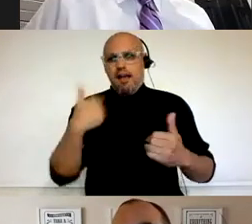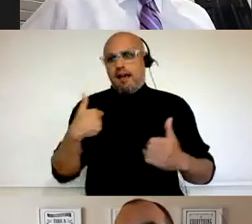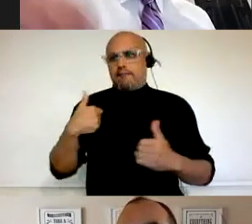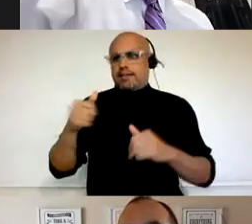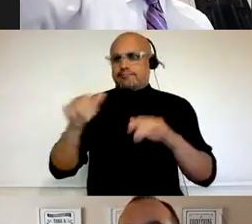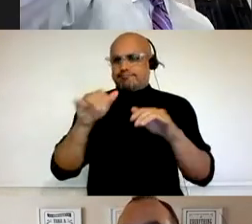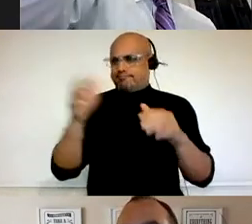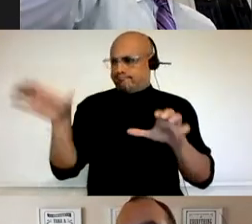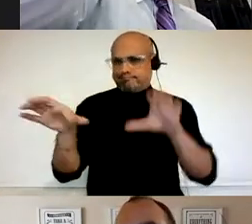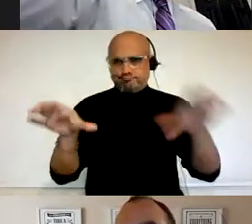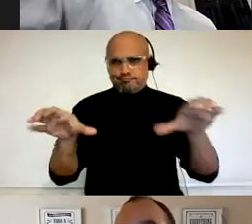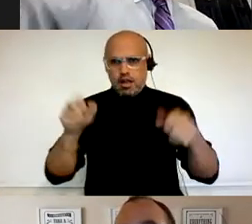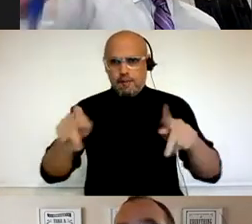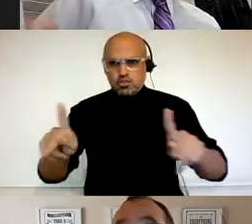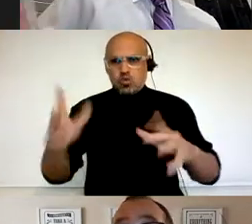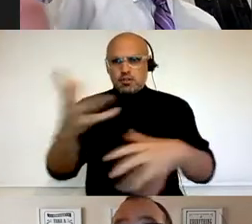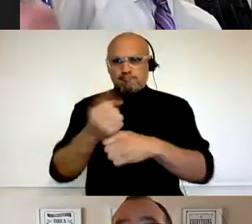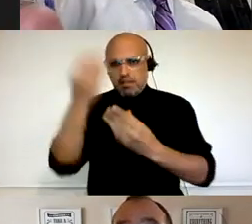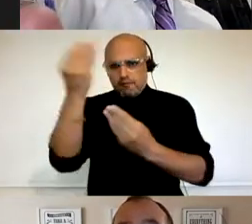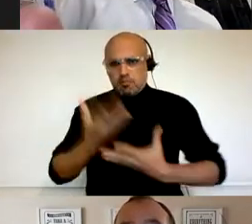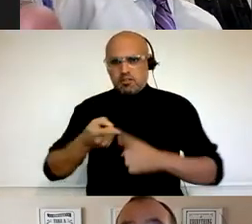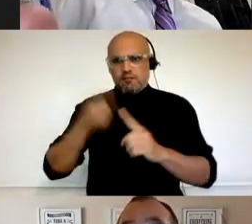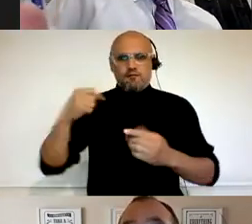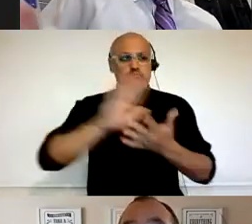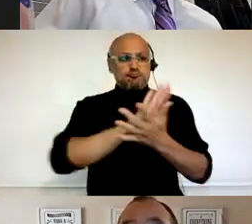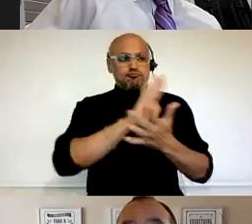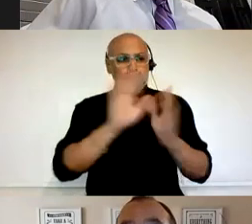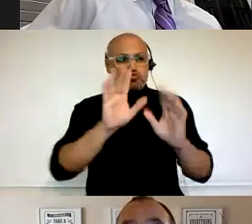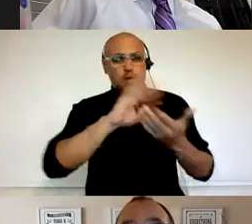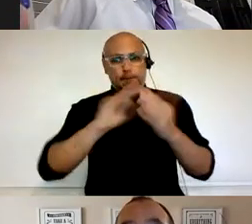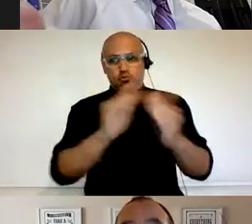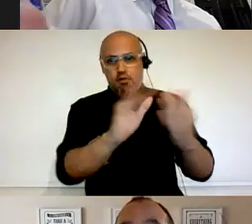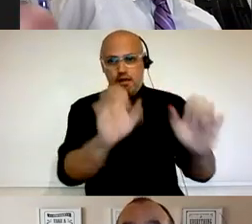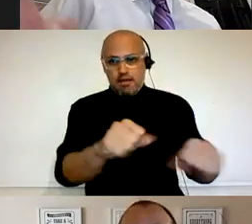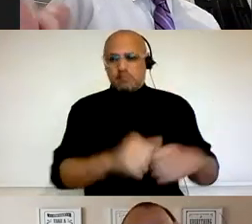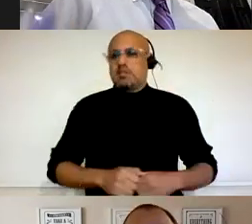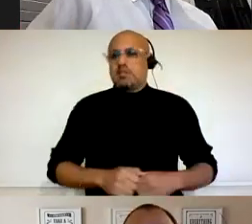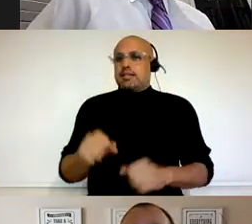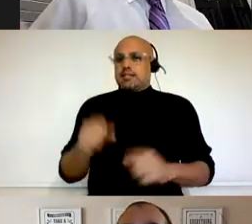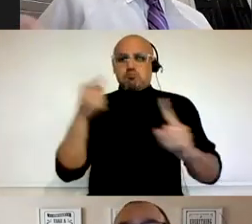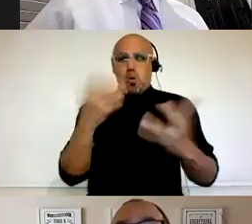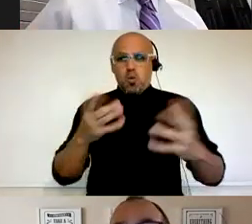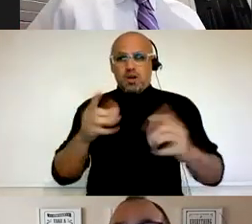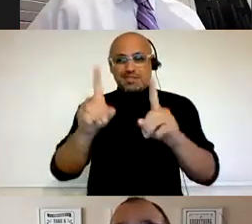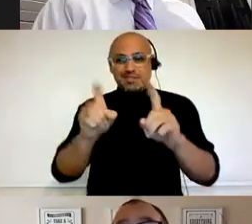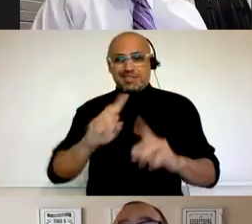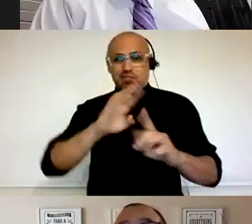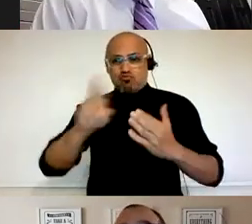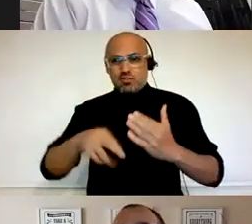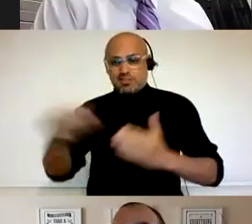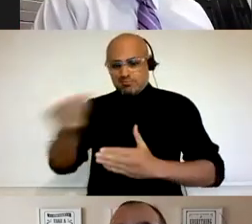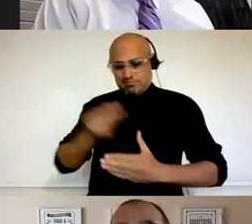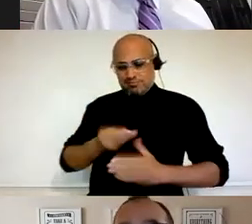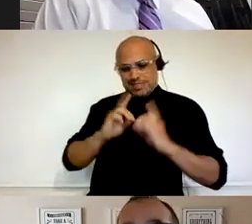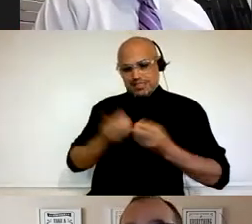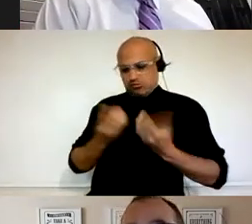side-by-side opportunity to get information from our school community. So the question is, you know, the test results come back to the district, now what?